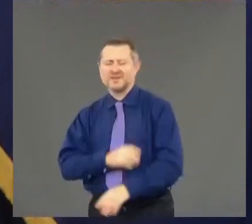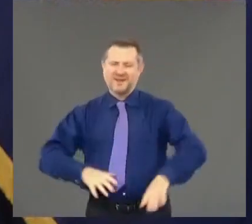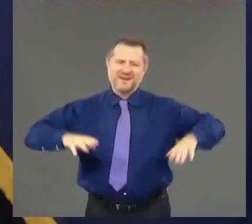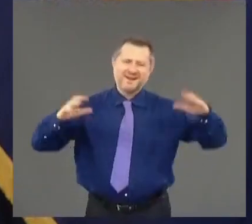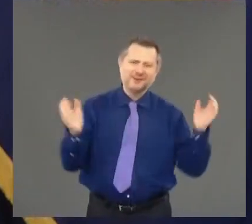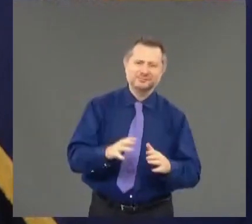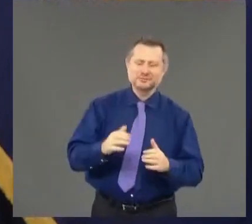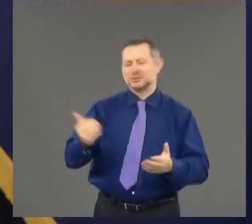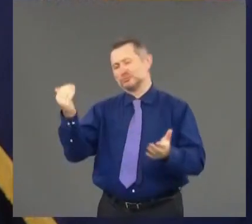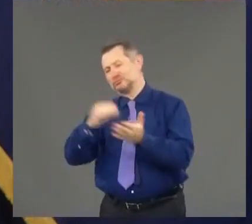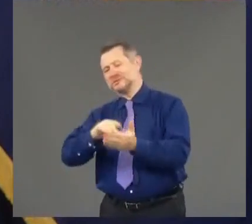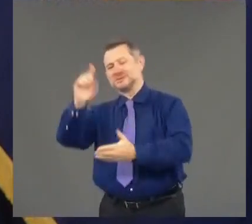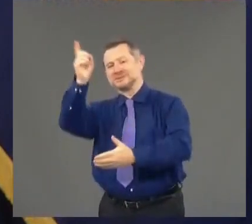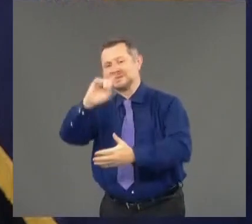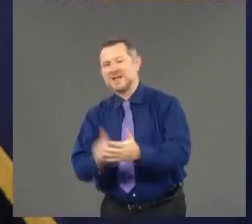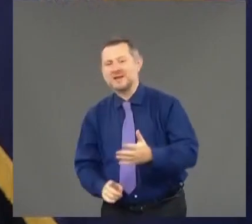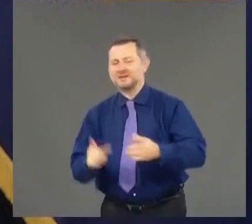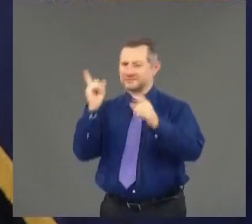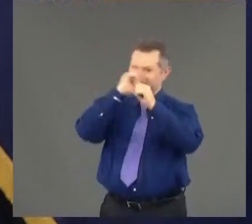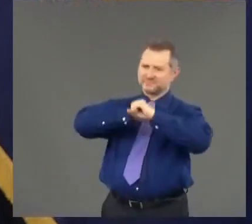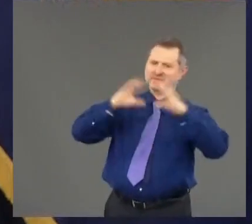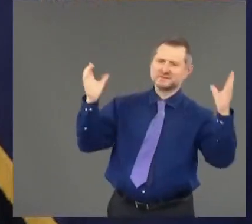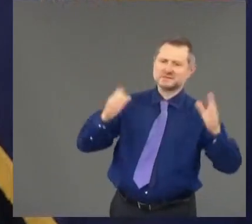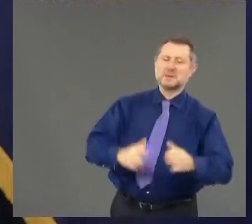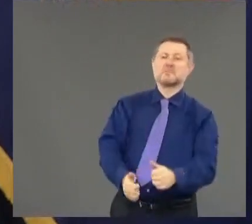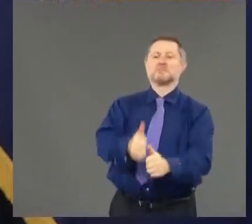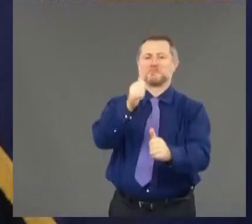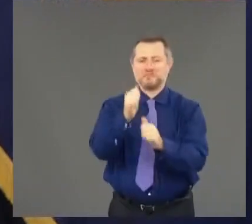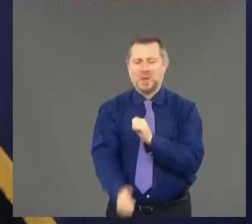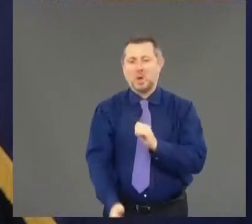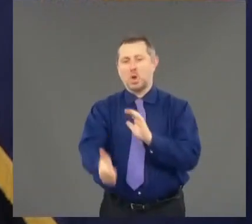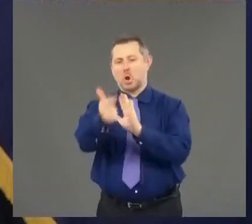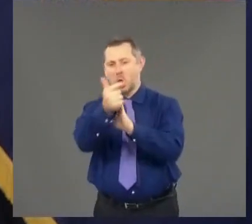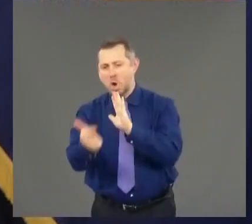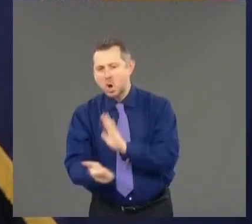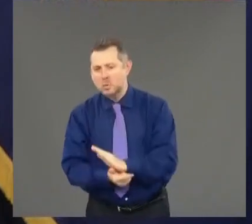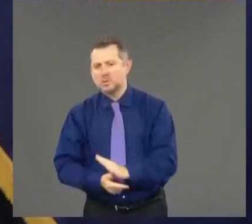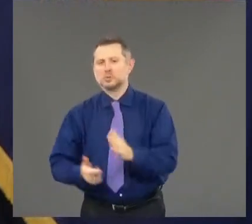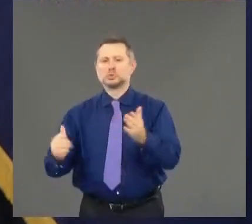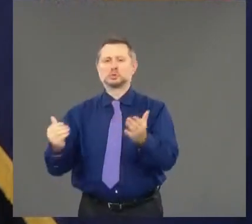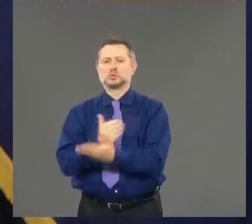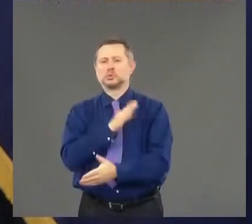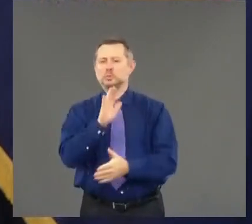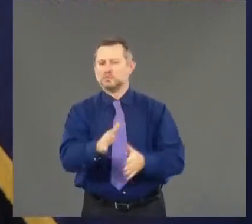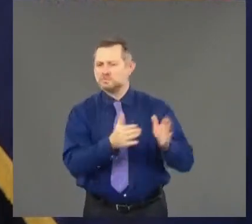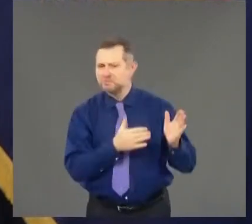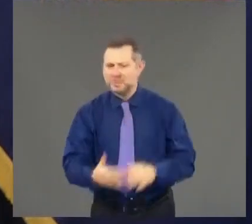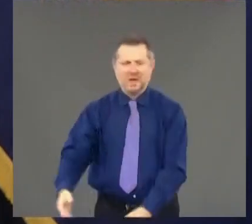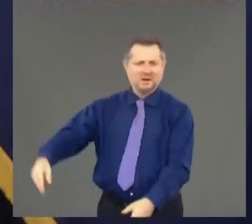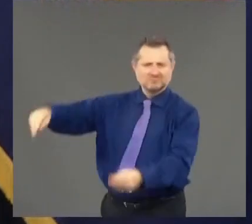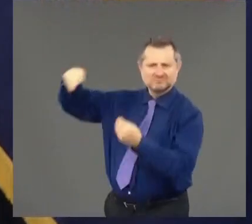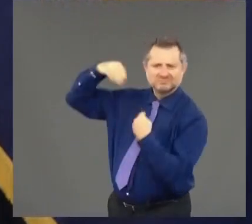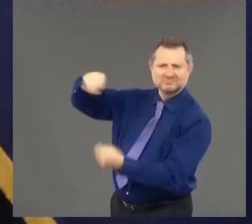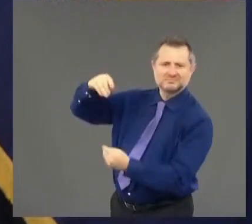a law on the new plan of the police department by